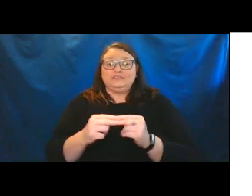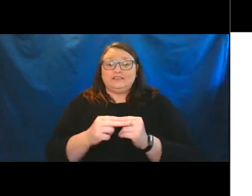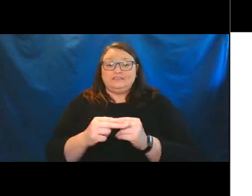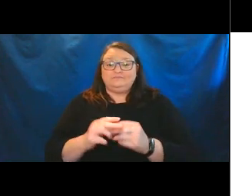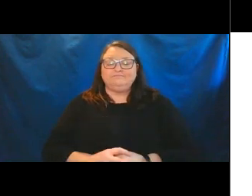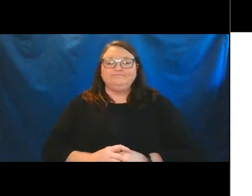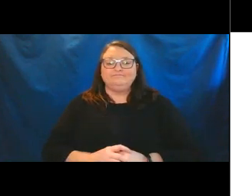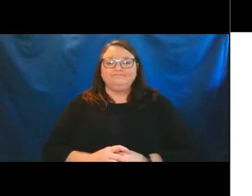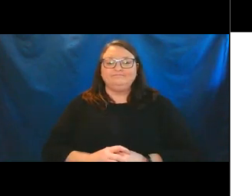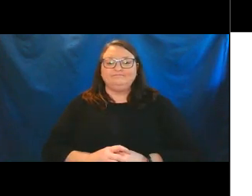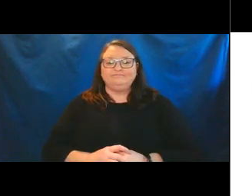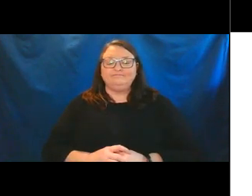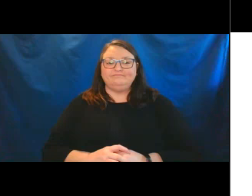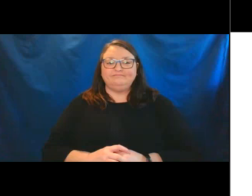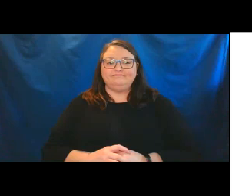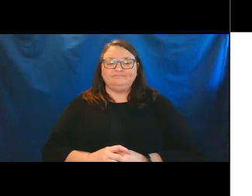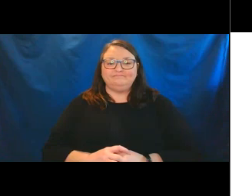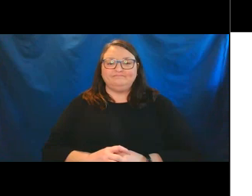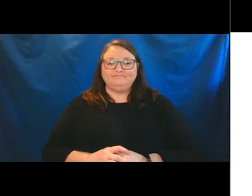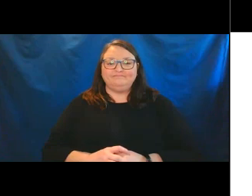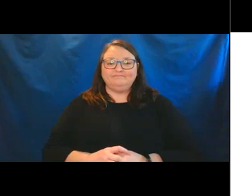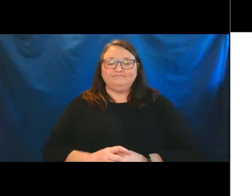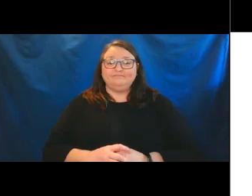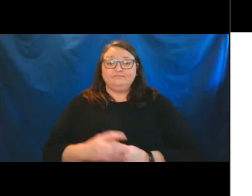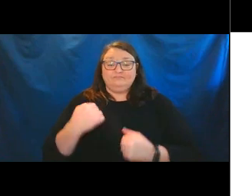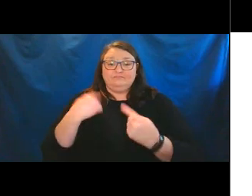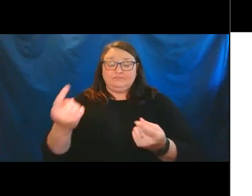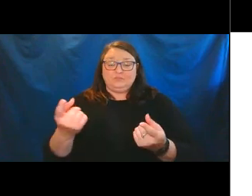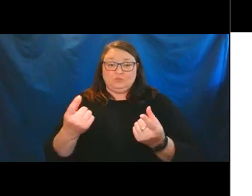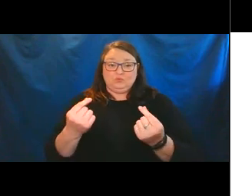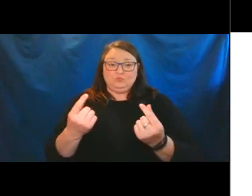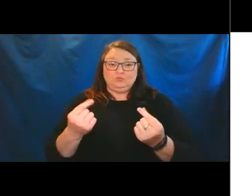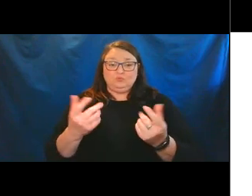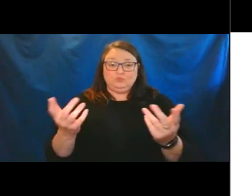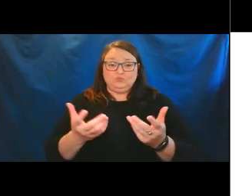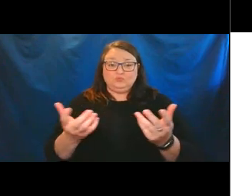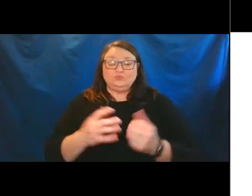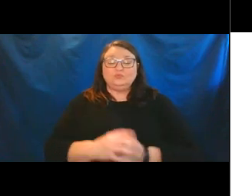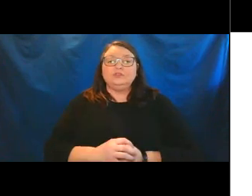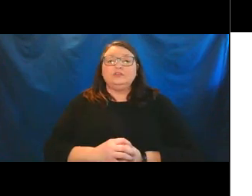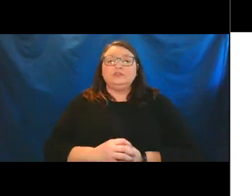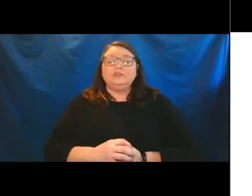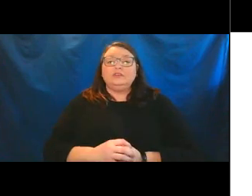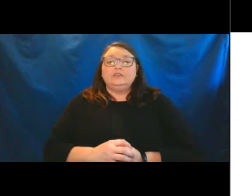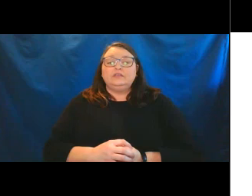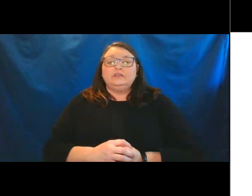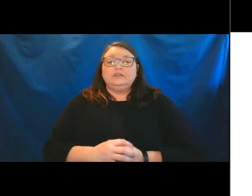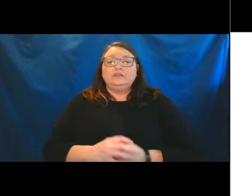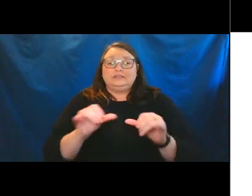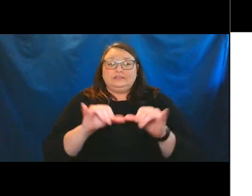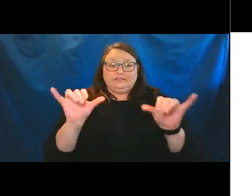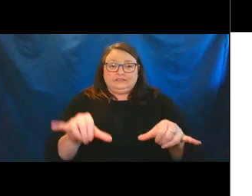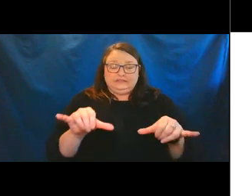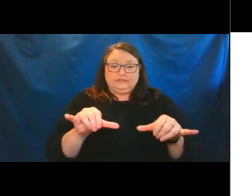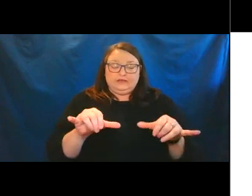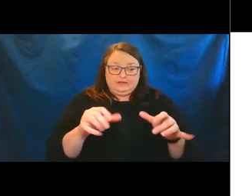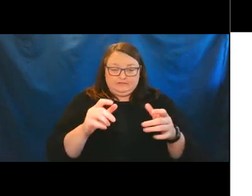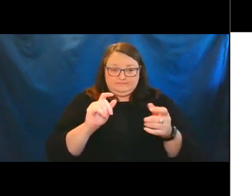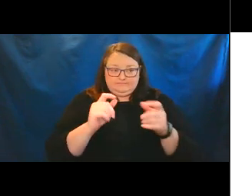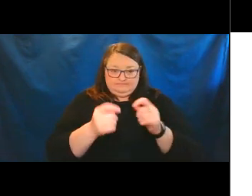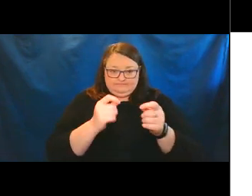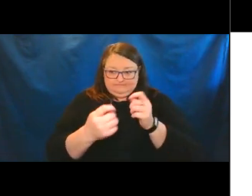And what we have been doing also is the system alignment, and this is something